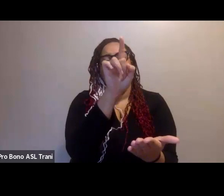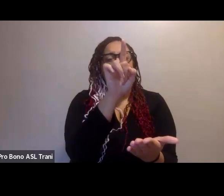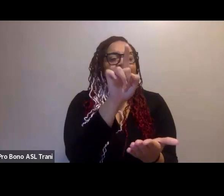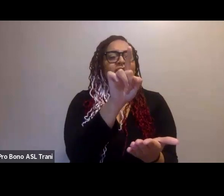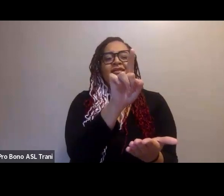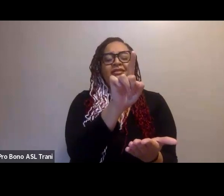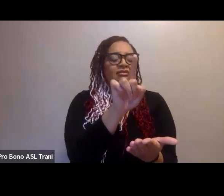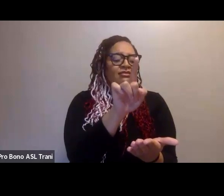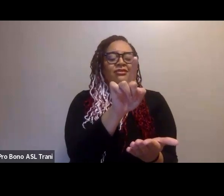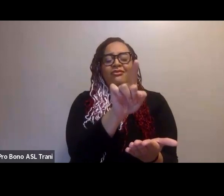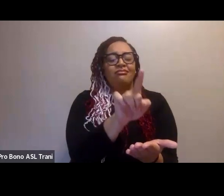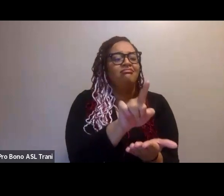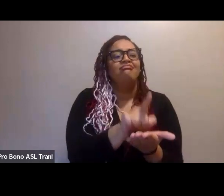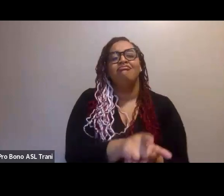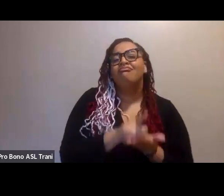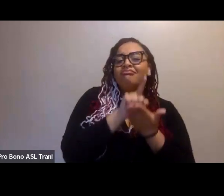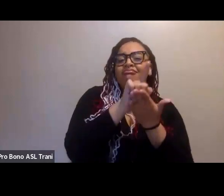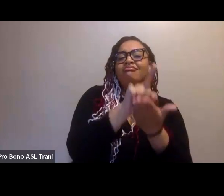down.